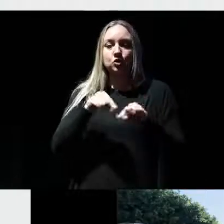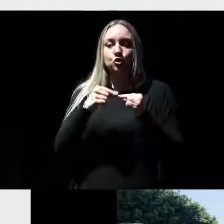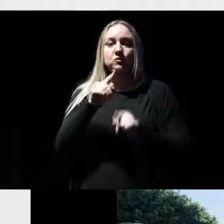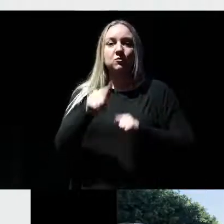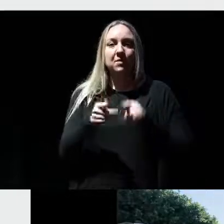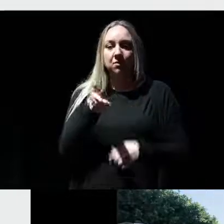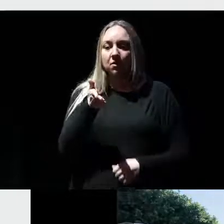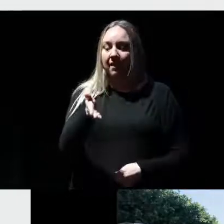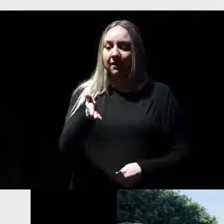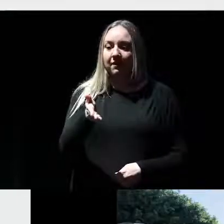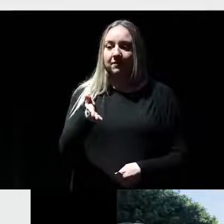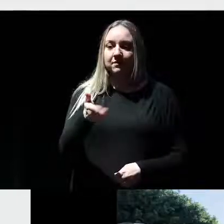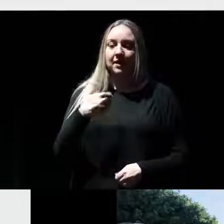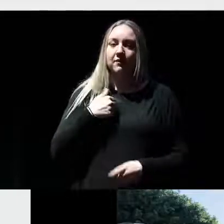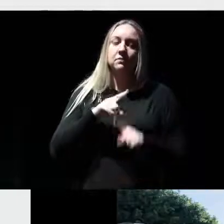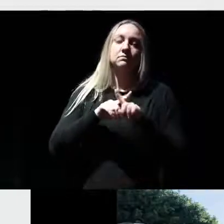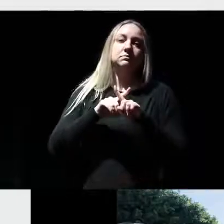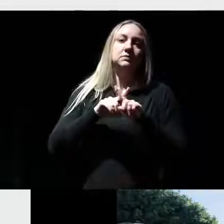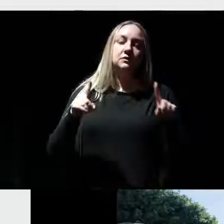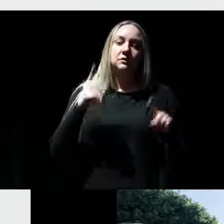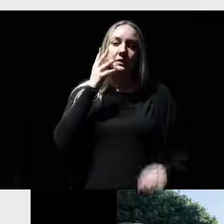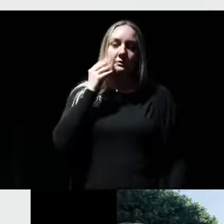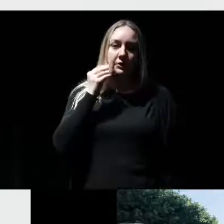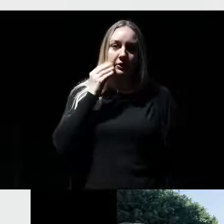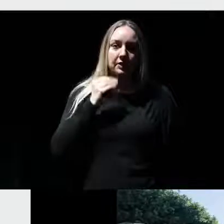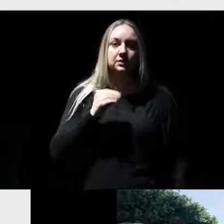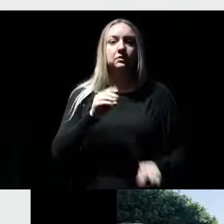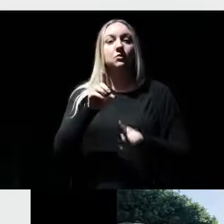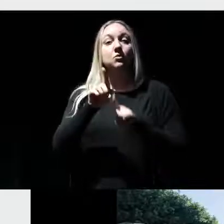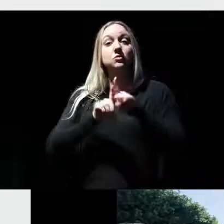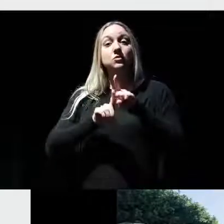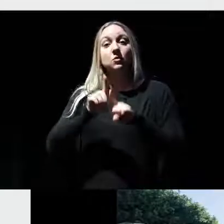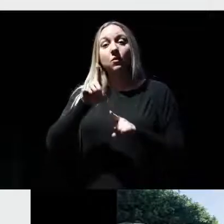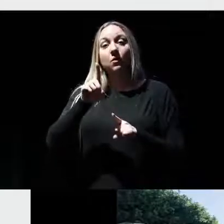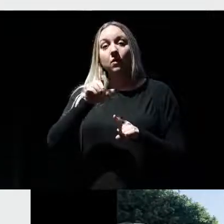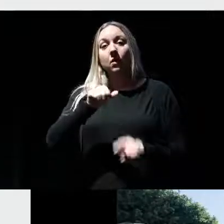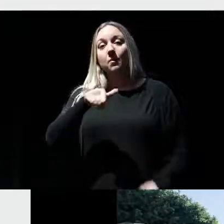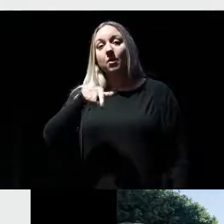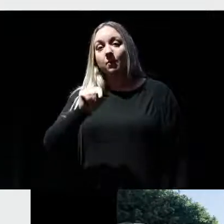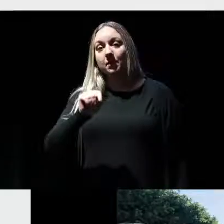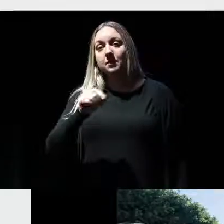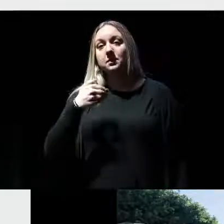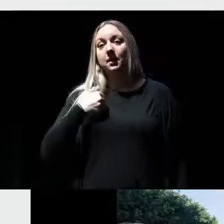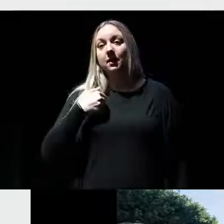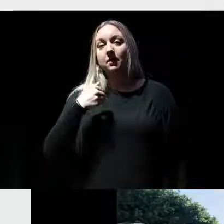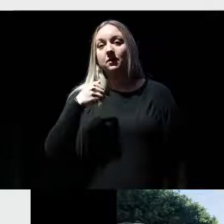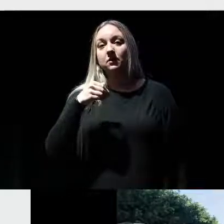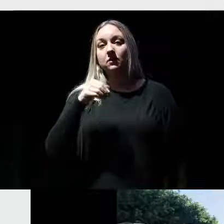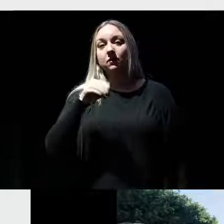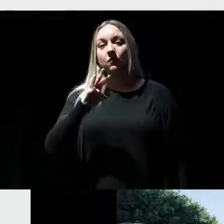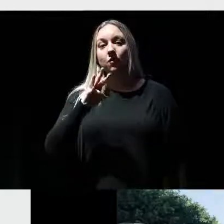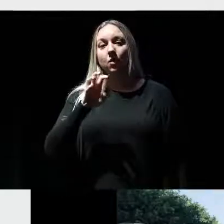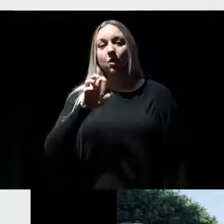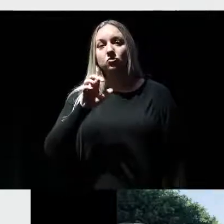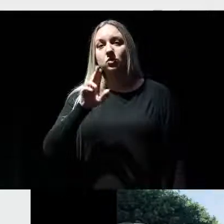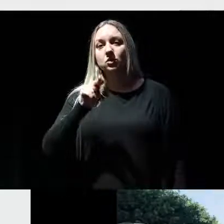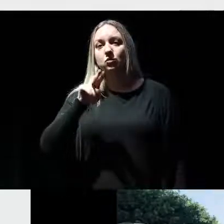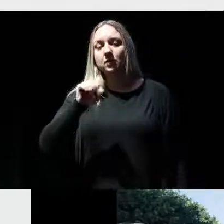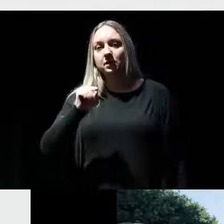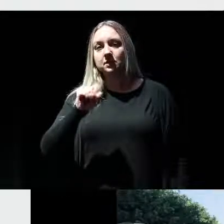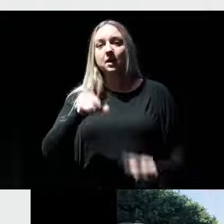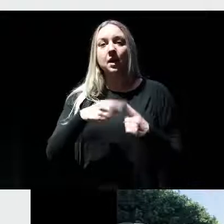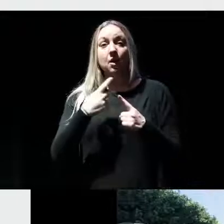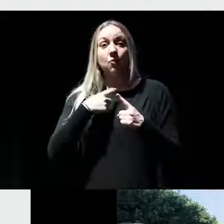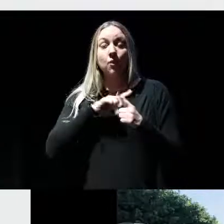Star Apartments, it's 104 units. As I mentioned, it's permanent supportive housing. And when we first got involved with the Housing Trust, they